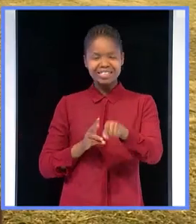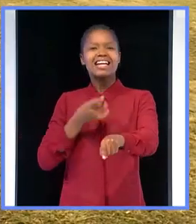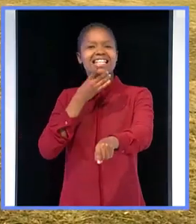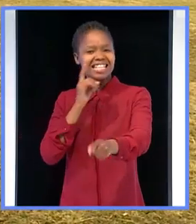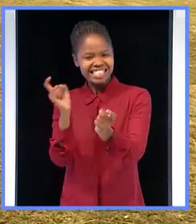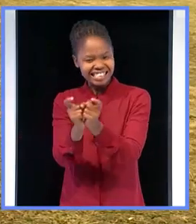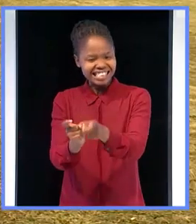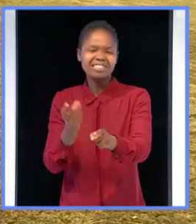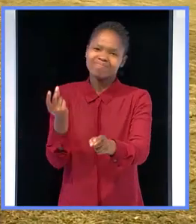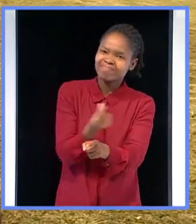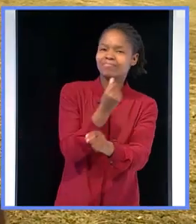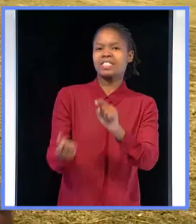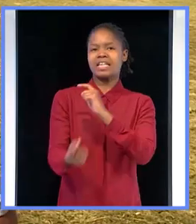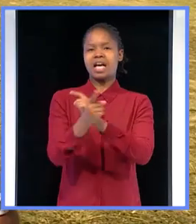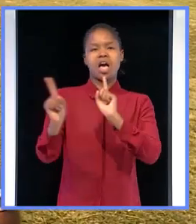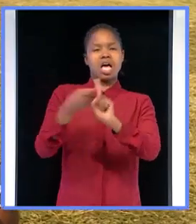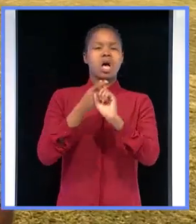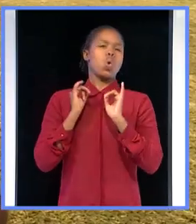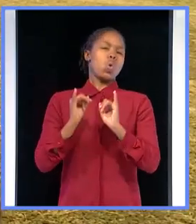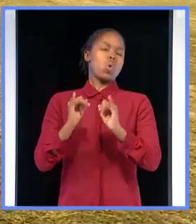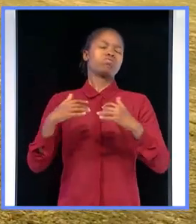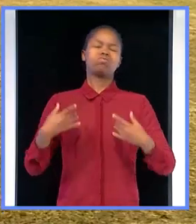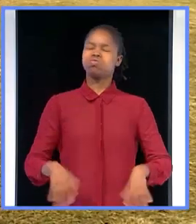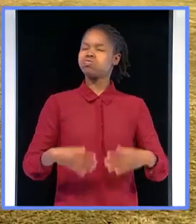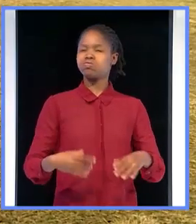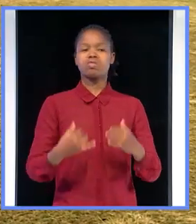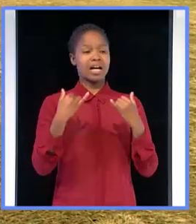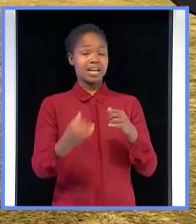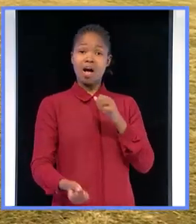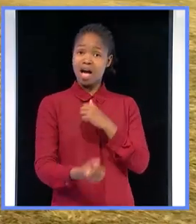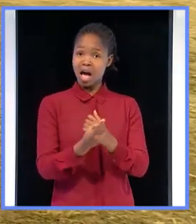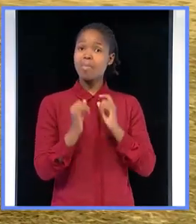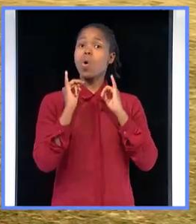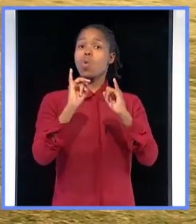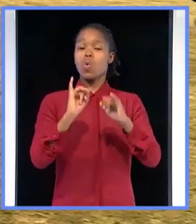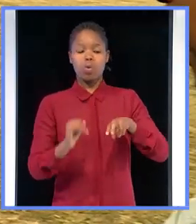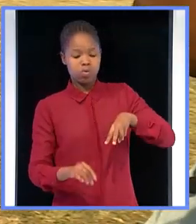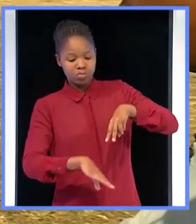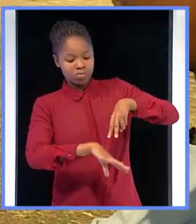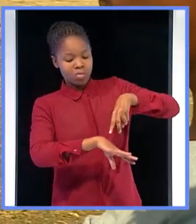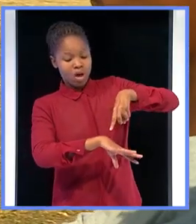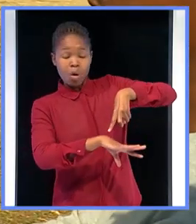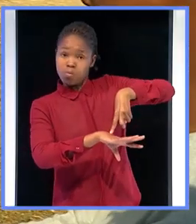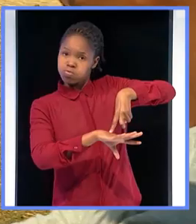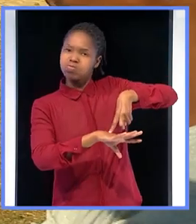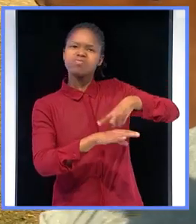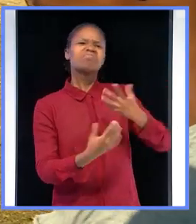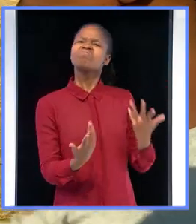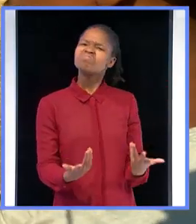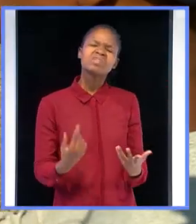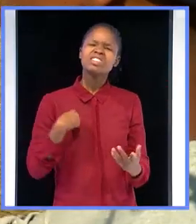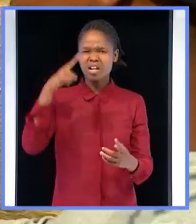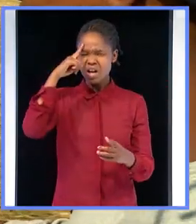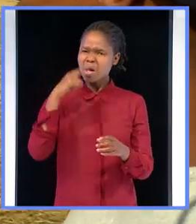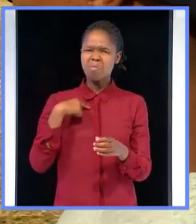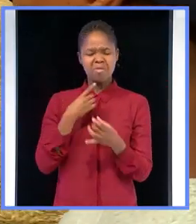first time. Wow. For the leg patches. That's incredible. So now you lose your leg, you are now a leg amputee. Why did you choose